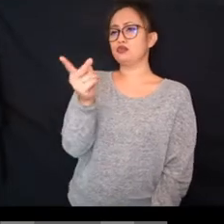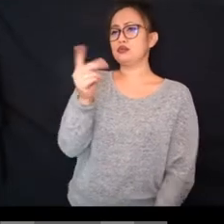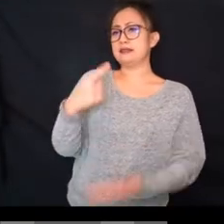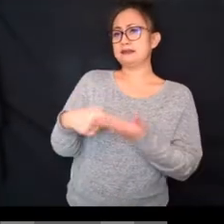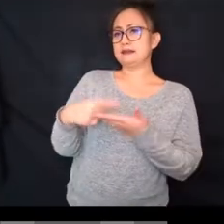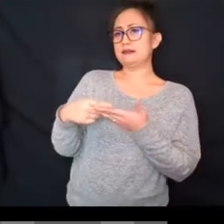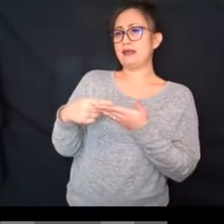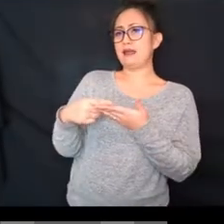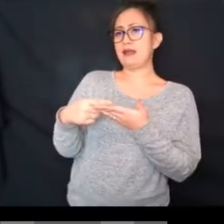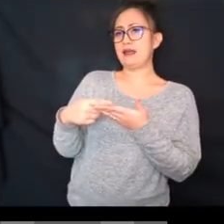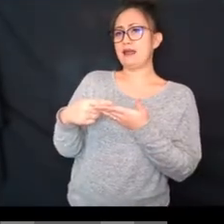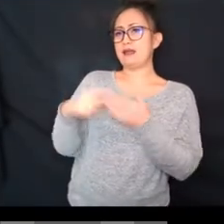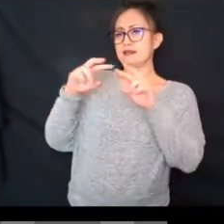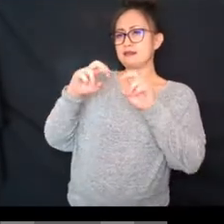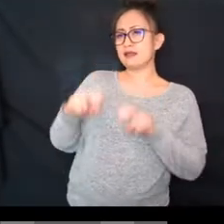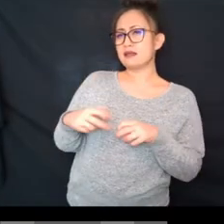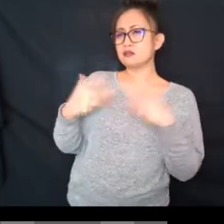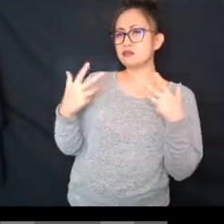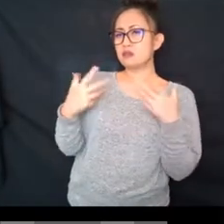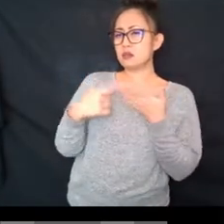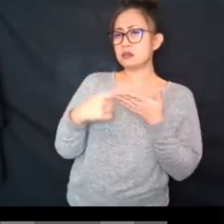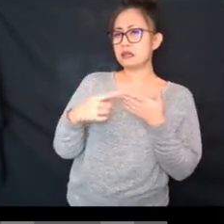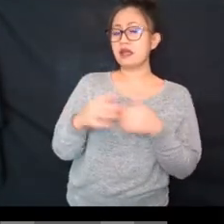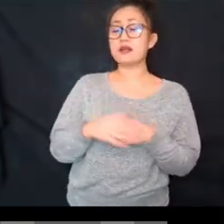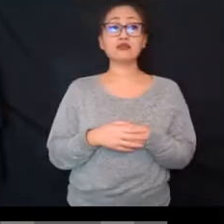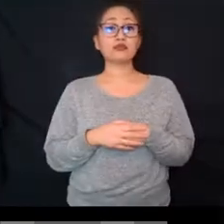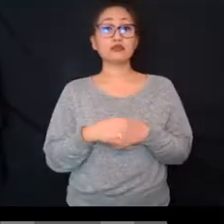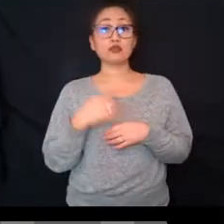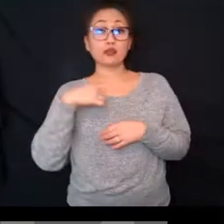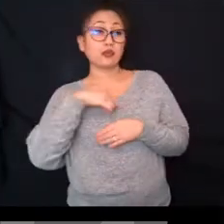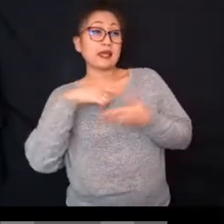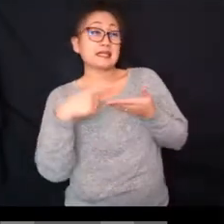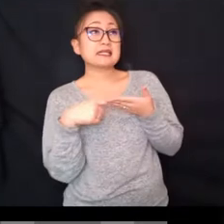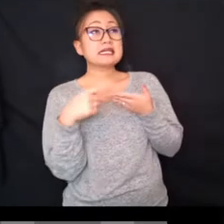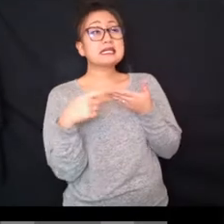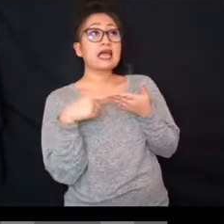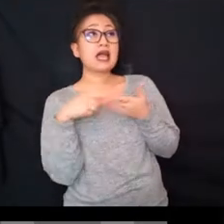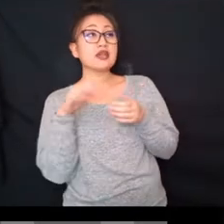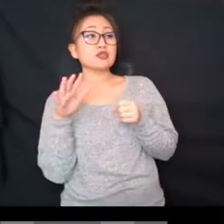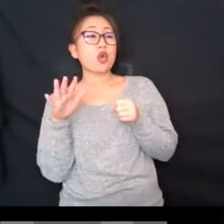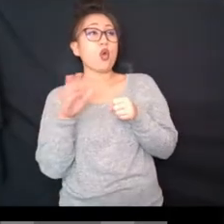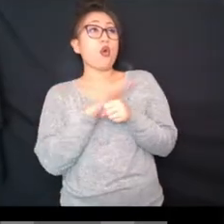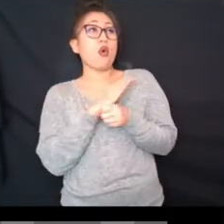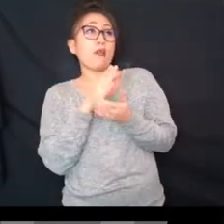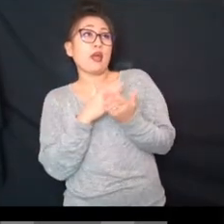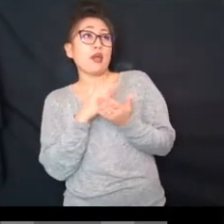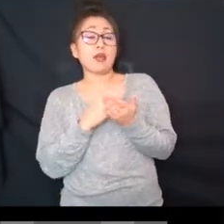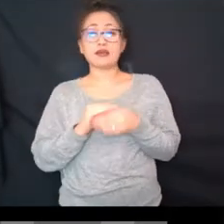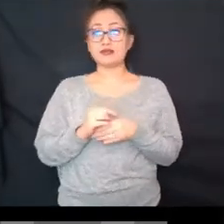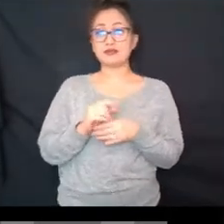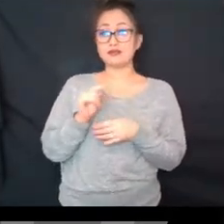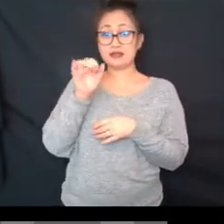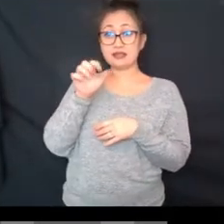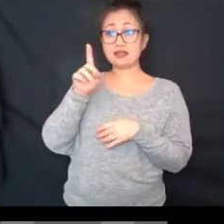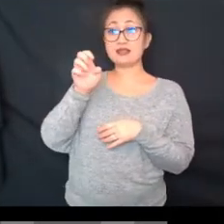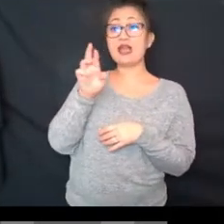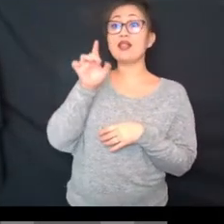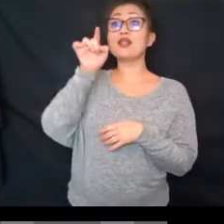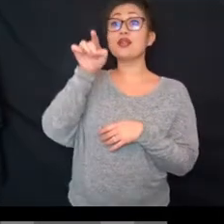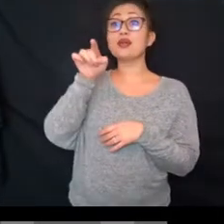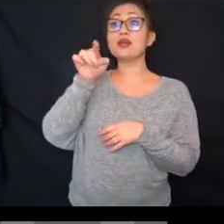talking about start with a whole part. Whole part. Tyler, what did you and Jordan talk about? They're not